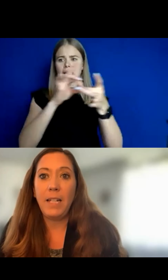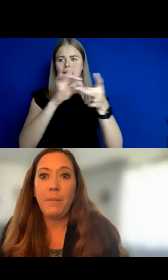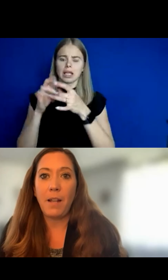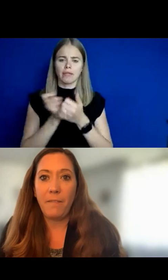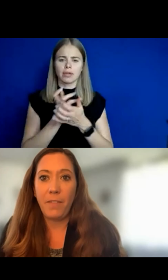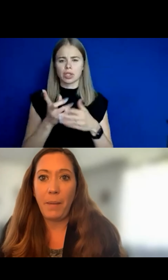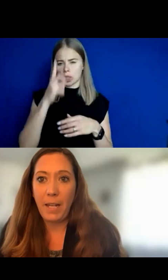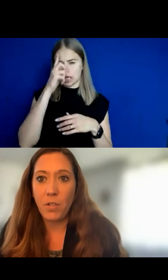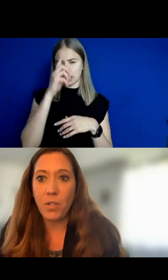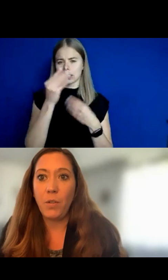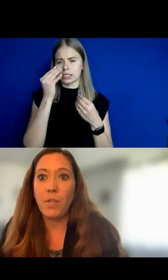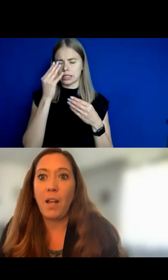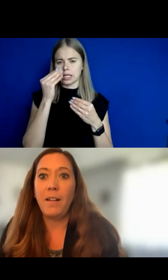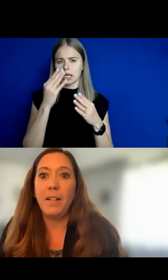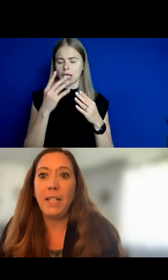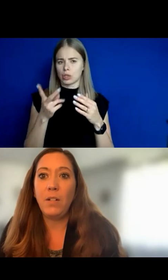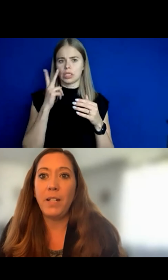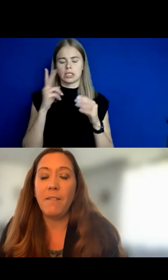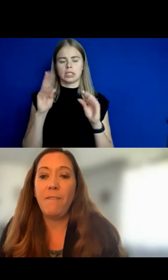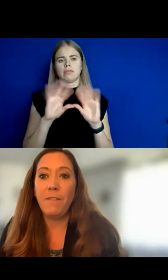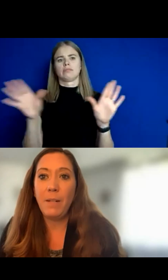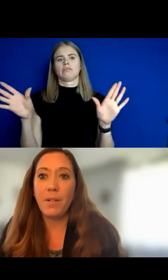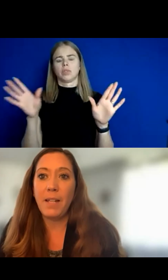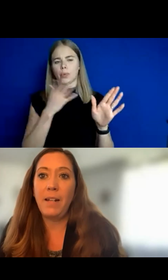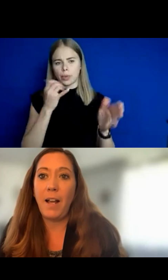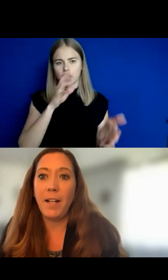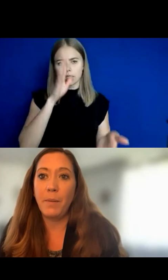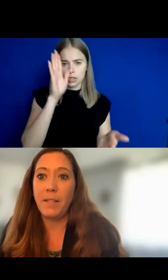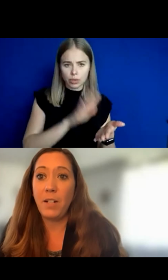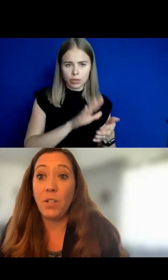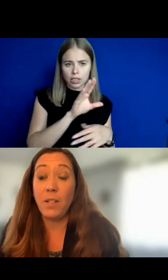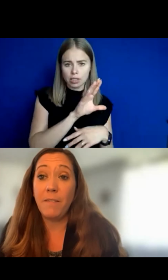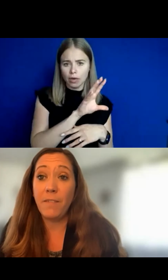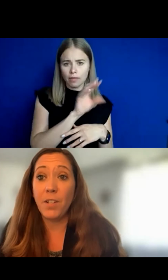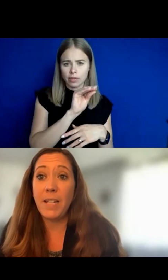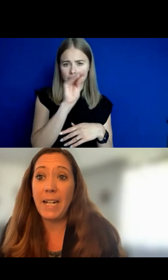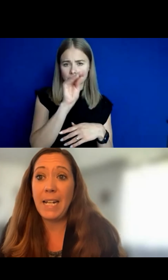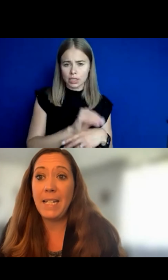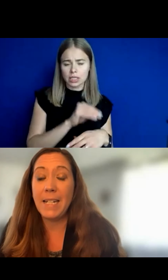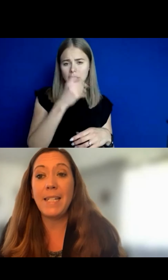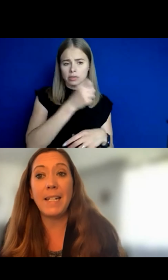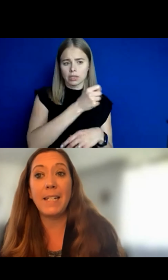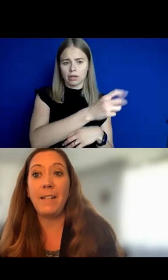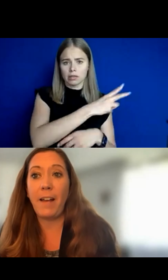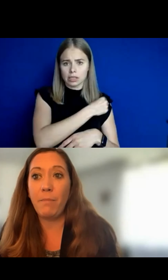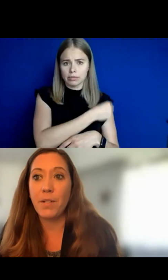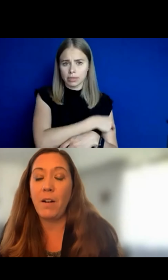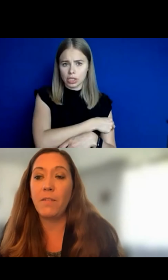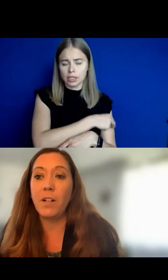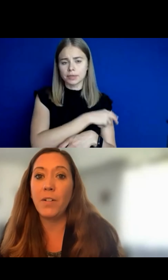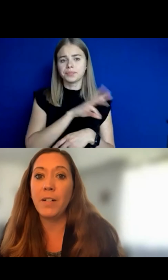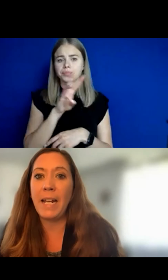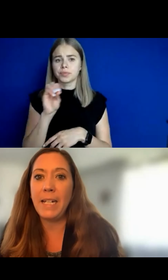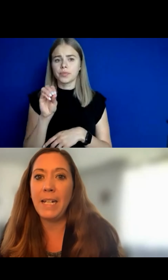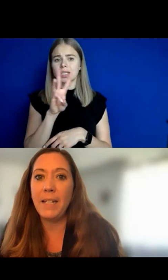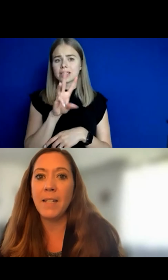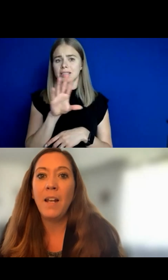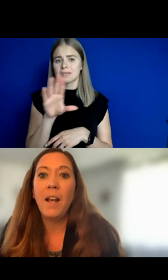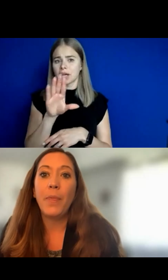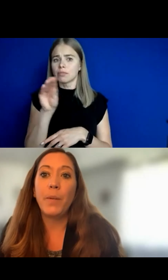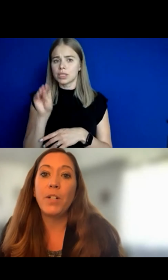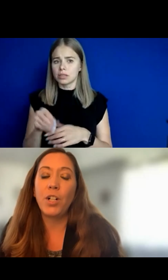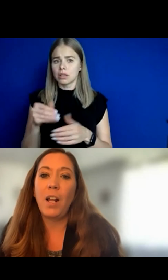data leaps off the page. So you saw a decrease of 50% in hospitalizations in the first 90 days and 65% over 180